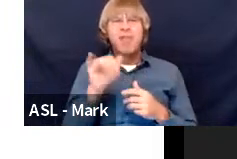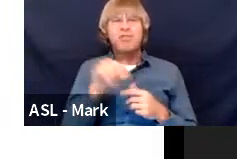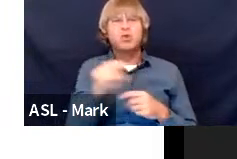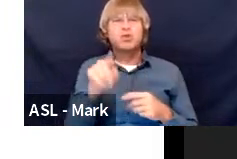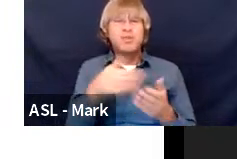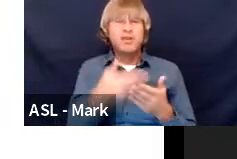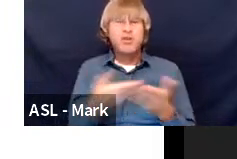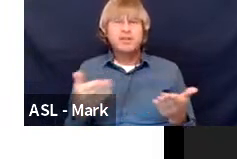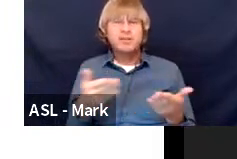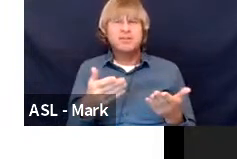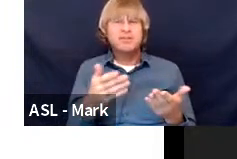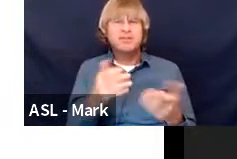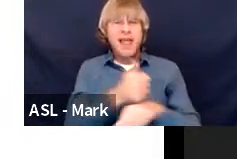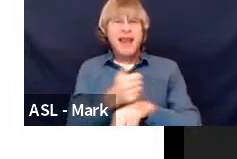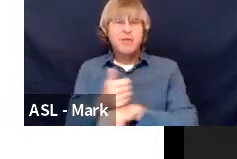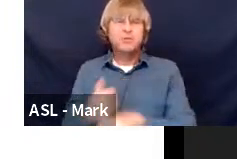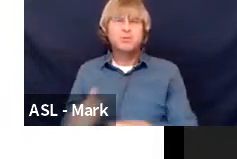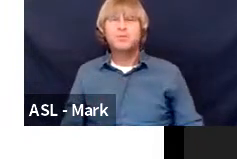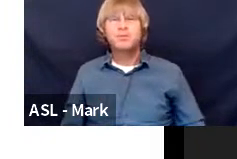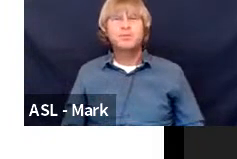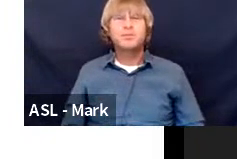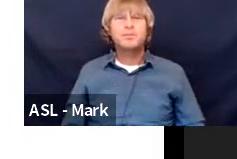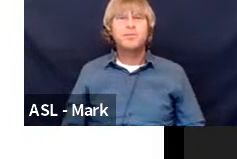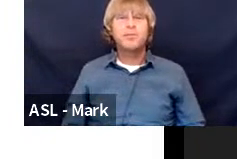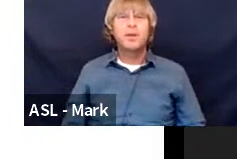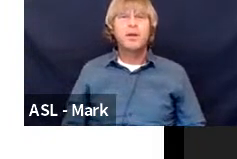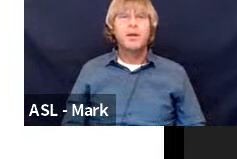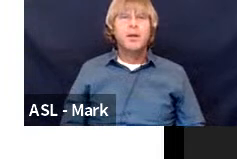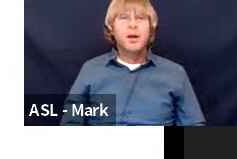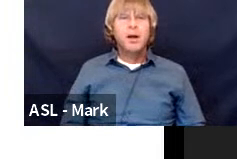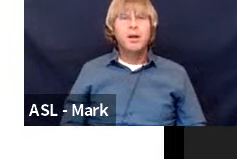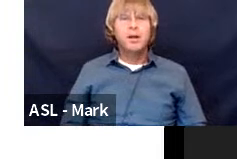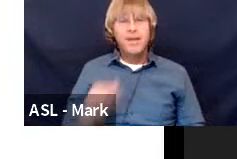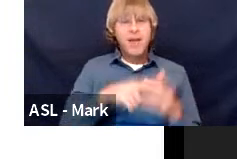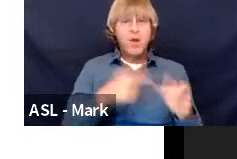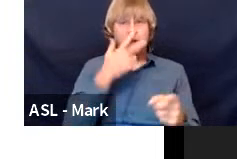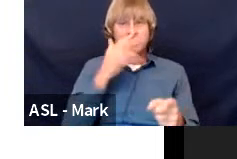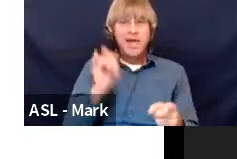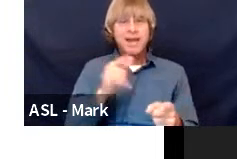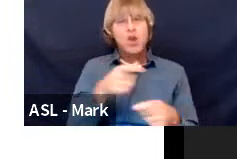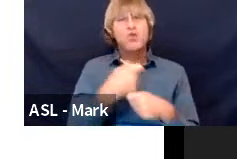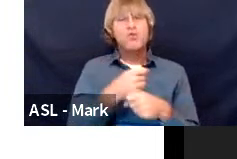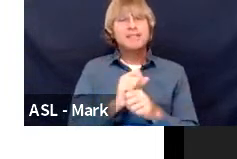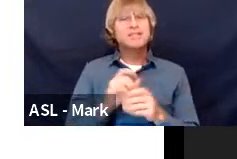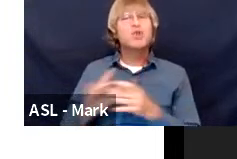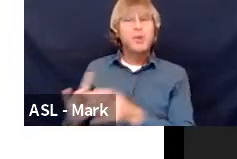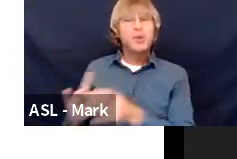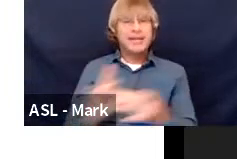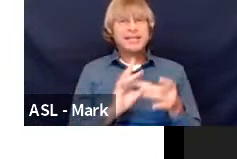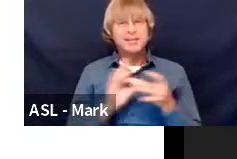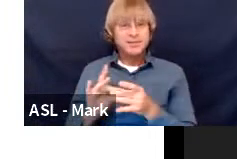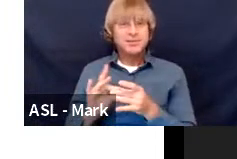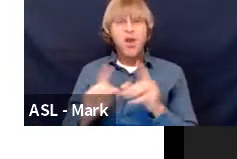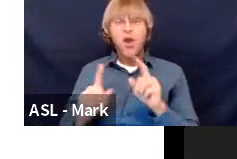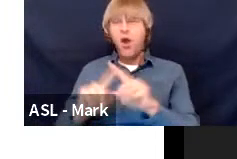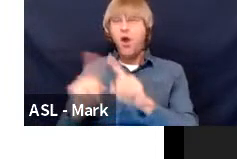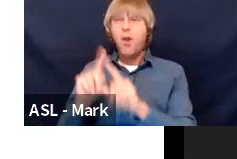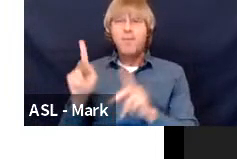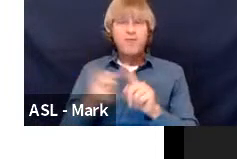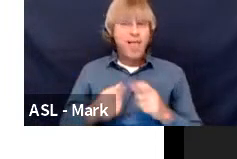the materials laid out. And this is what it does. It creates community. All walks of